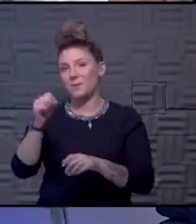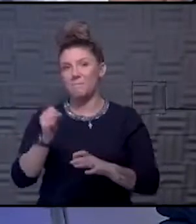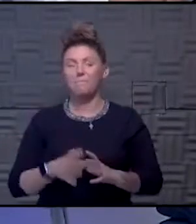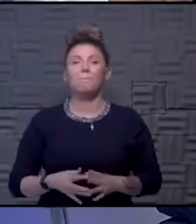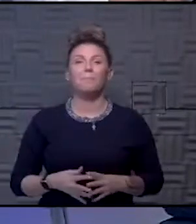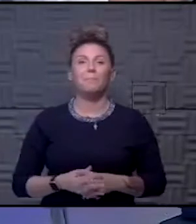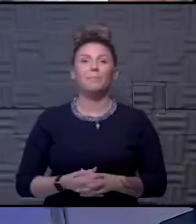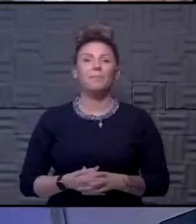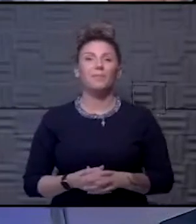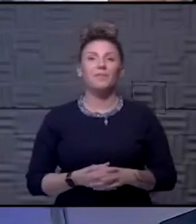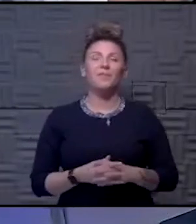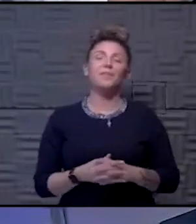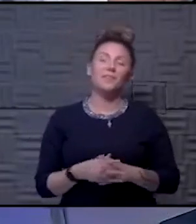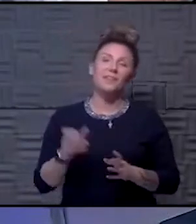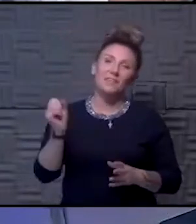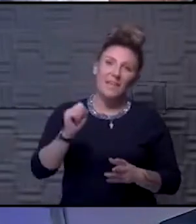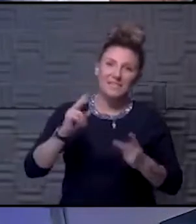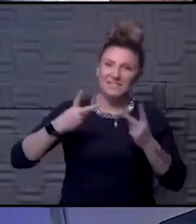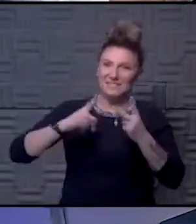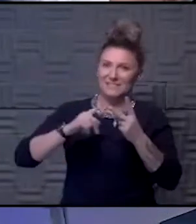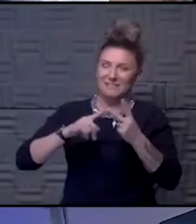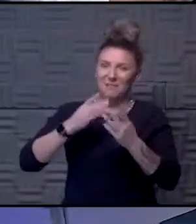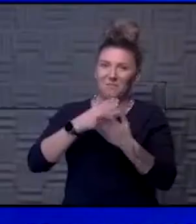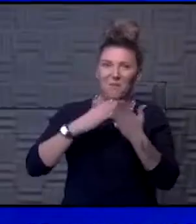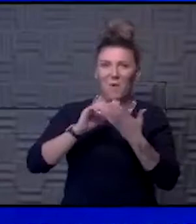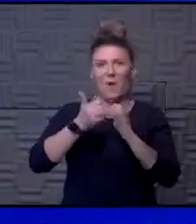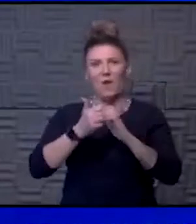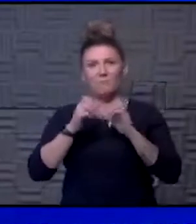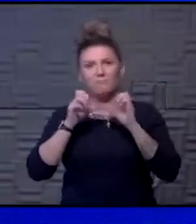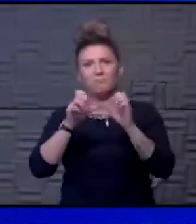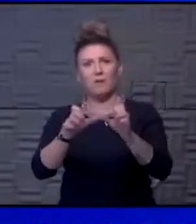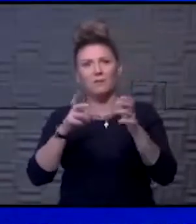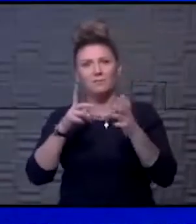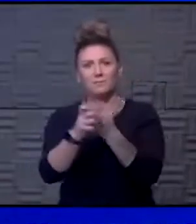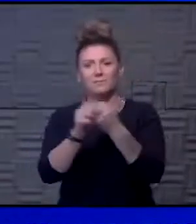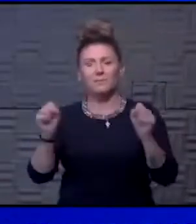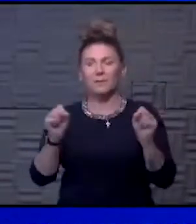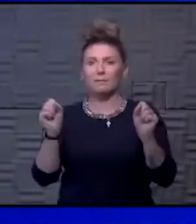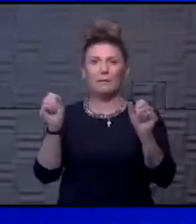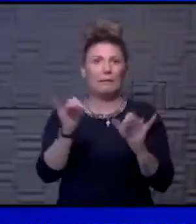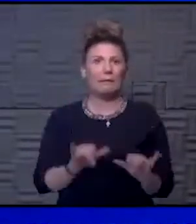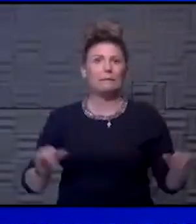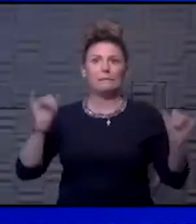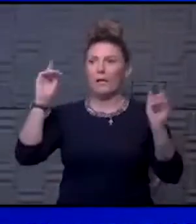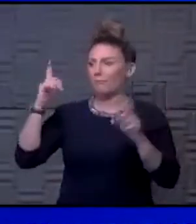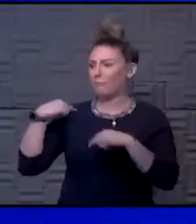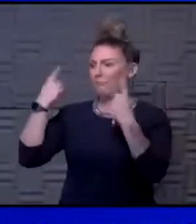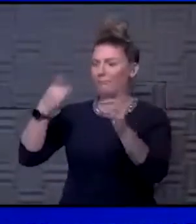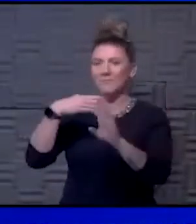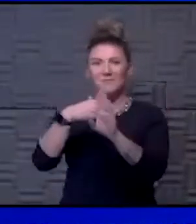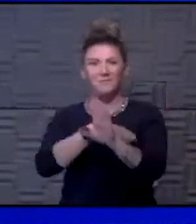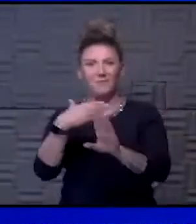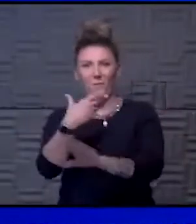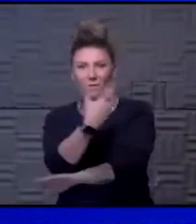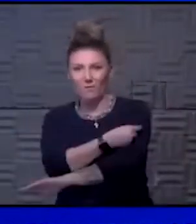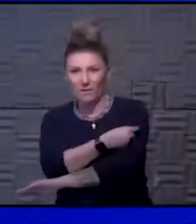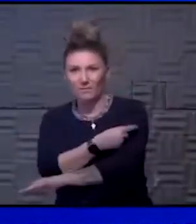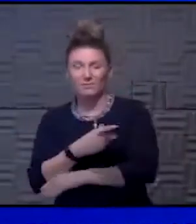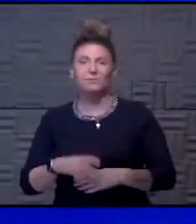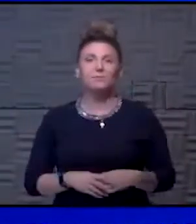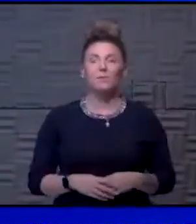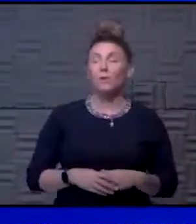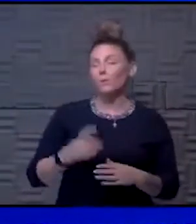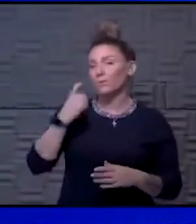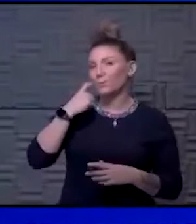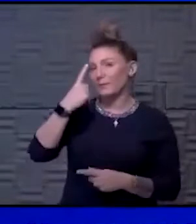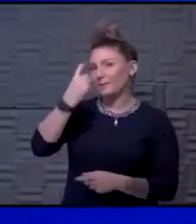think no question about the second part, right? How do you keep yourself safe? The same way you kept yourself safe prior to a vaccine, at least over the last